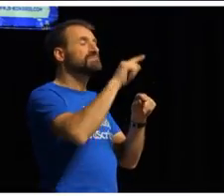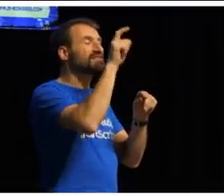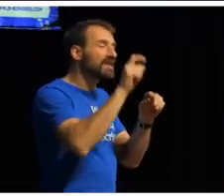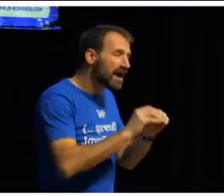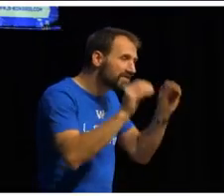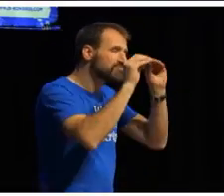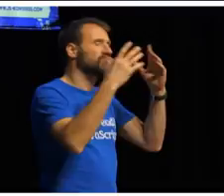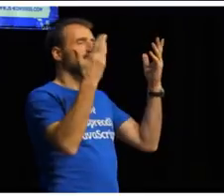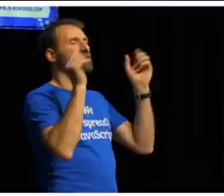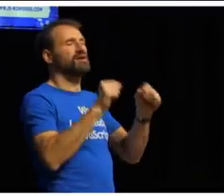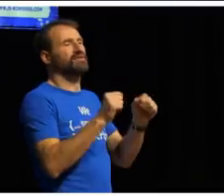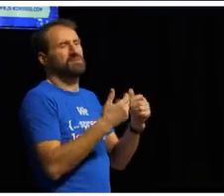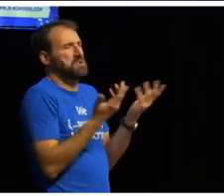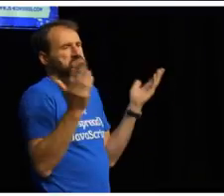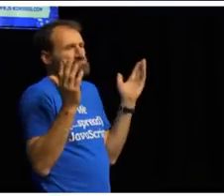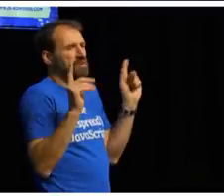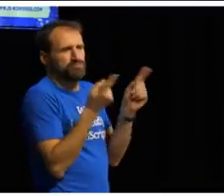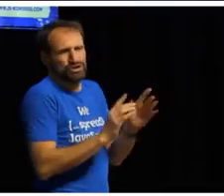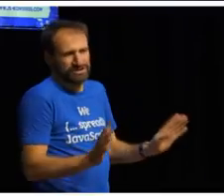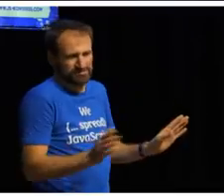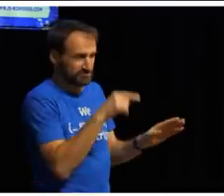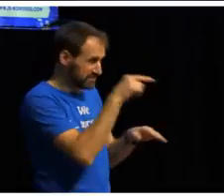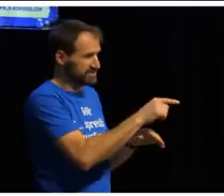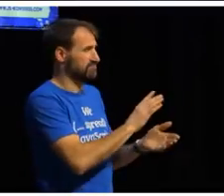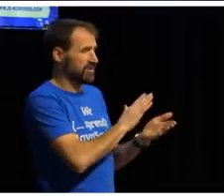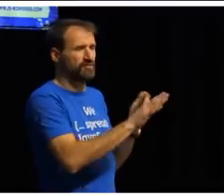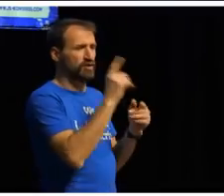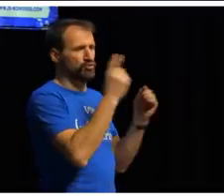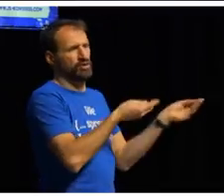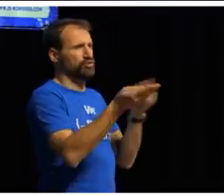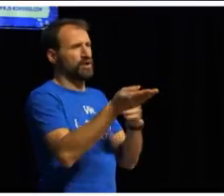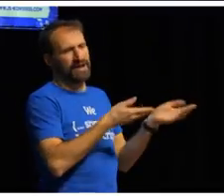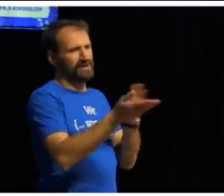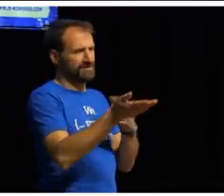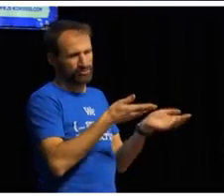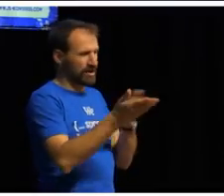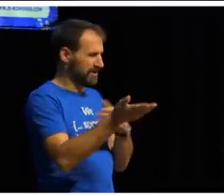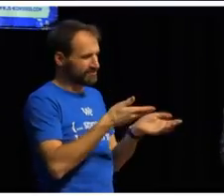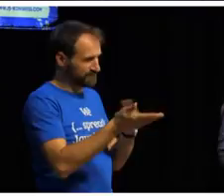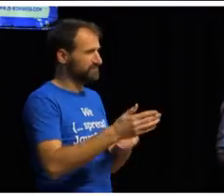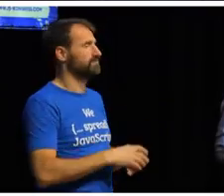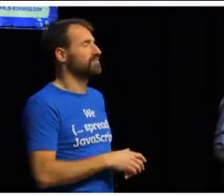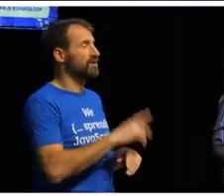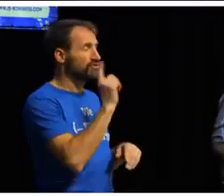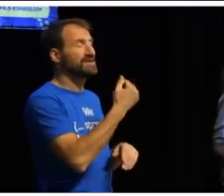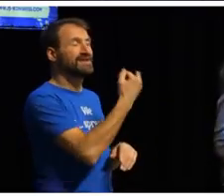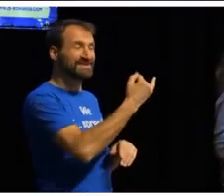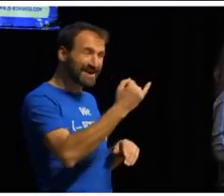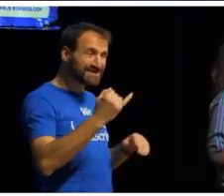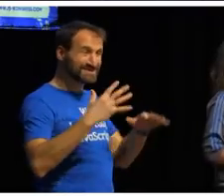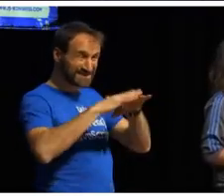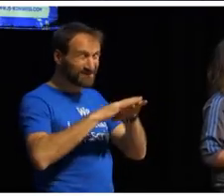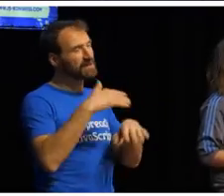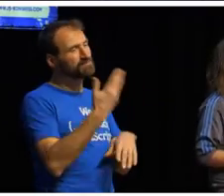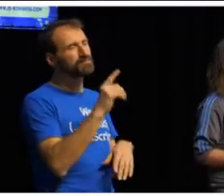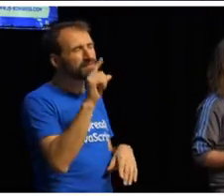literally. And then each typical network has at least one middle layer. And that middle layer